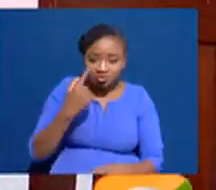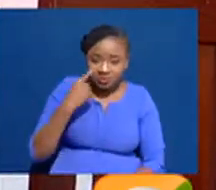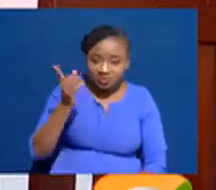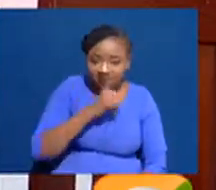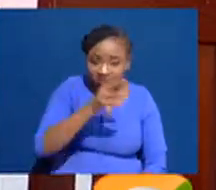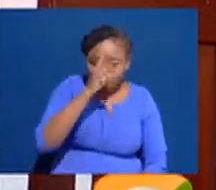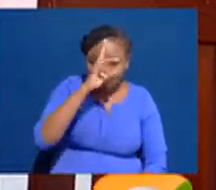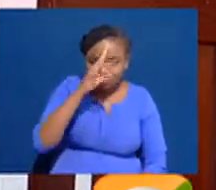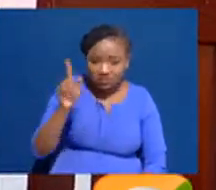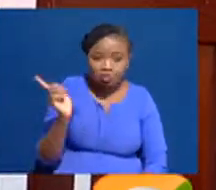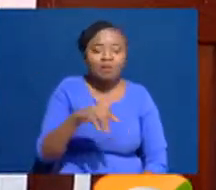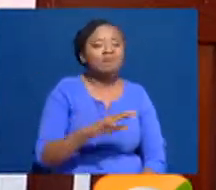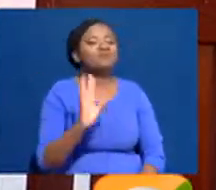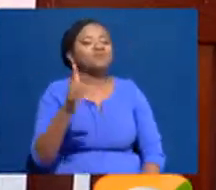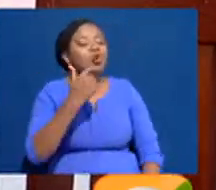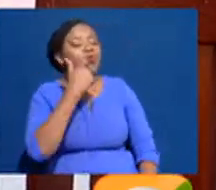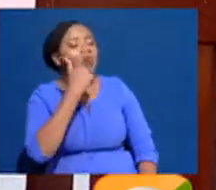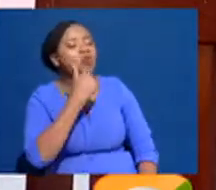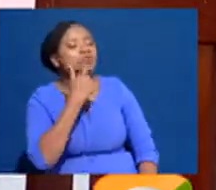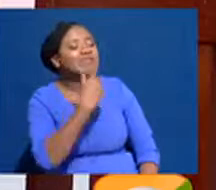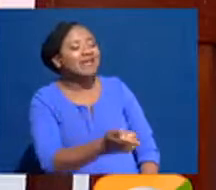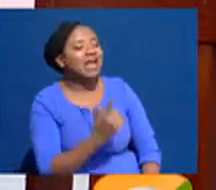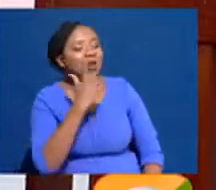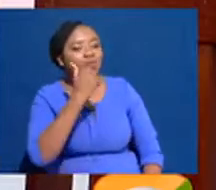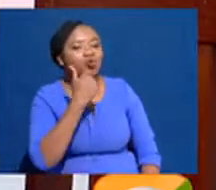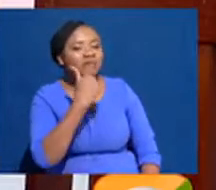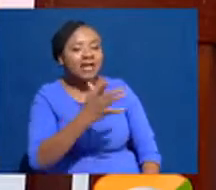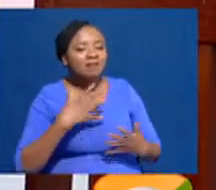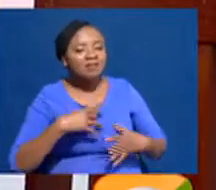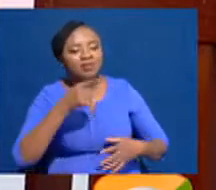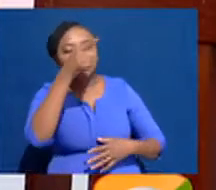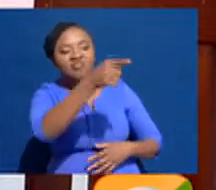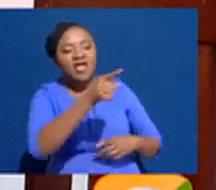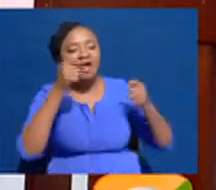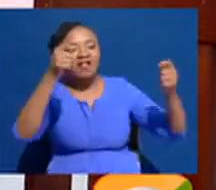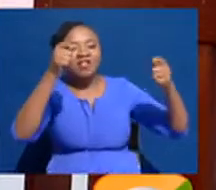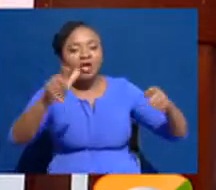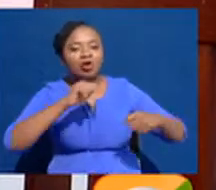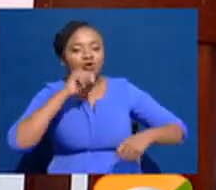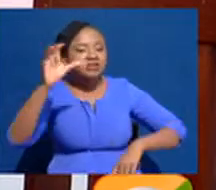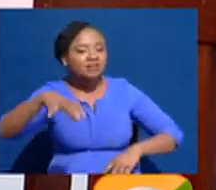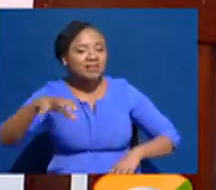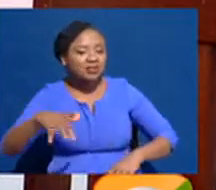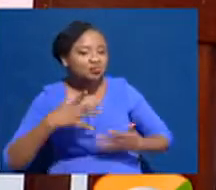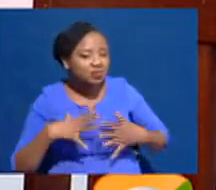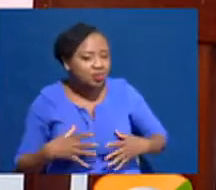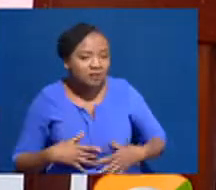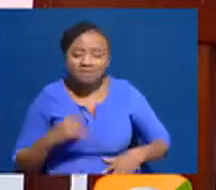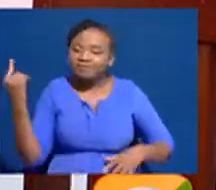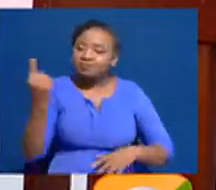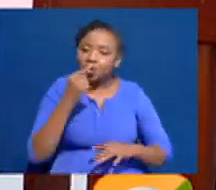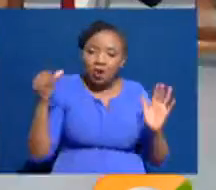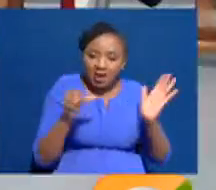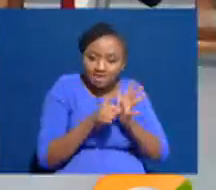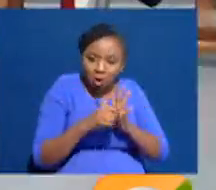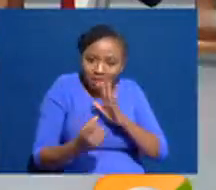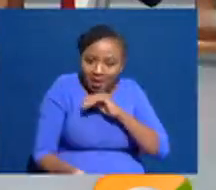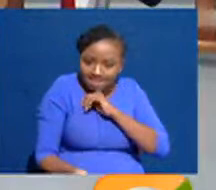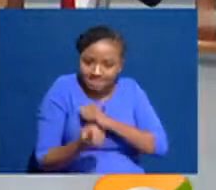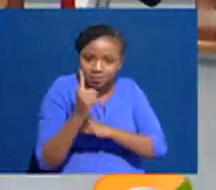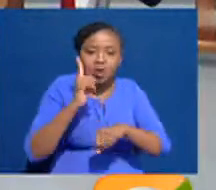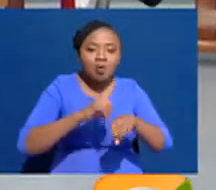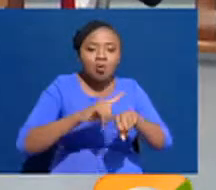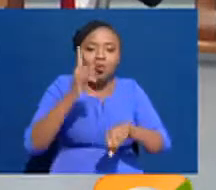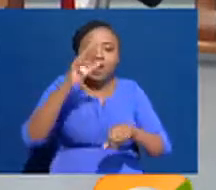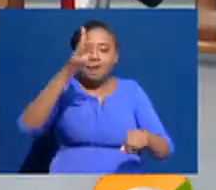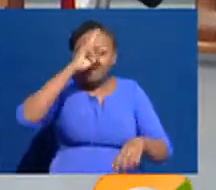harass. Who told you that those people who are demonstrating were not matatu operators? It only becomes chaotic when the police start shooting.